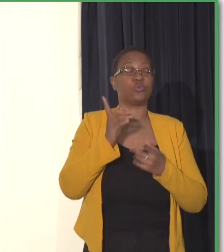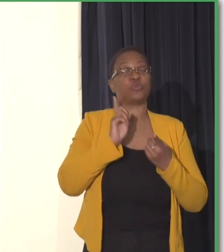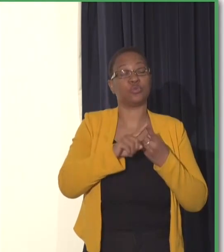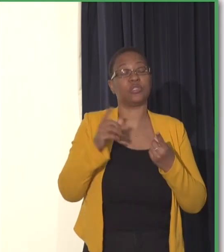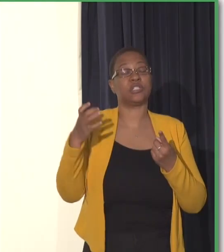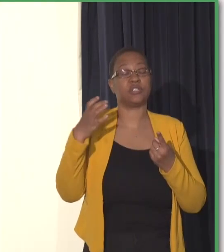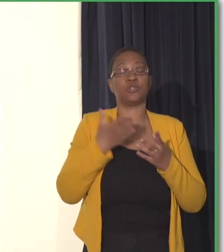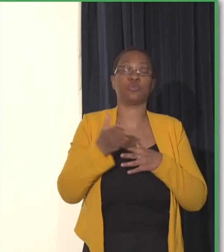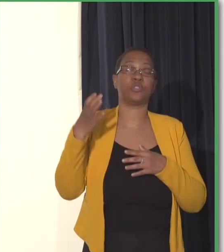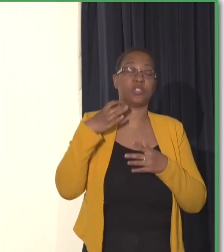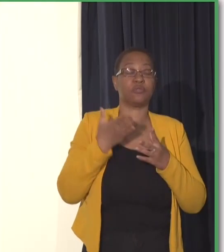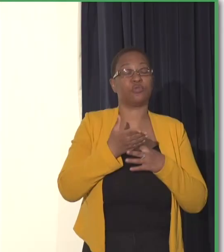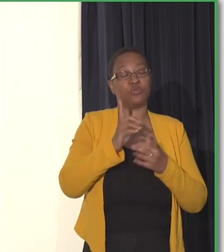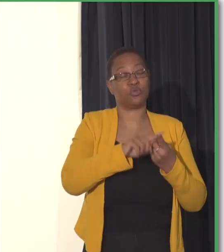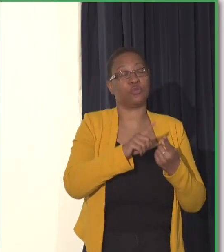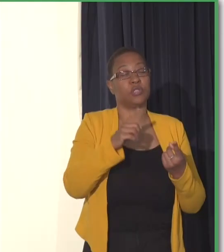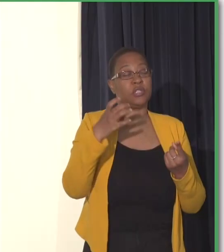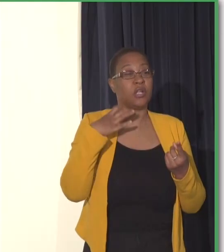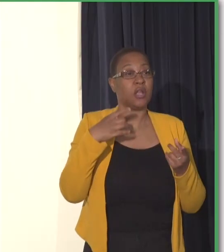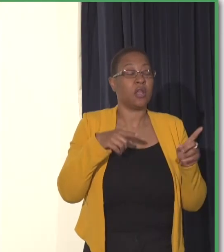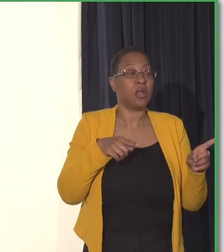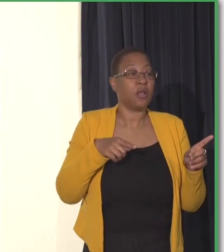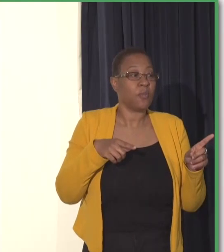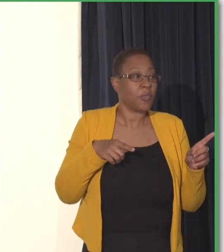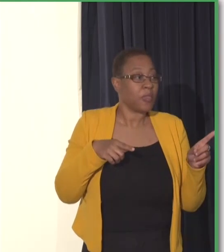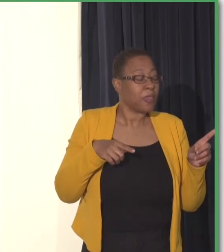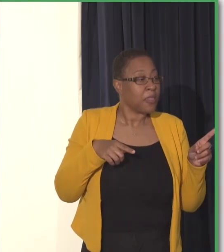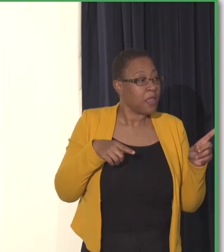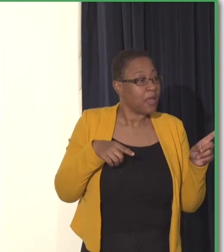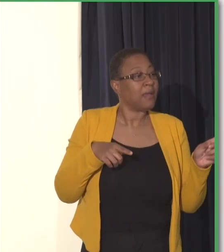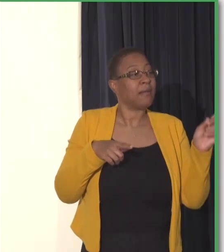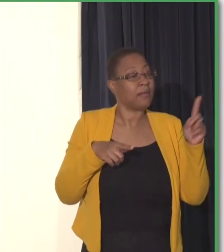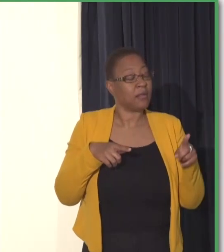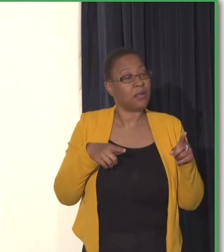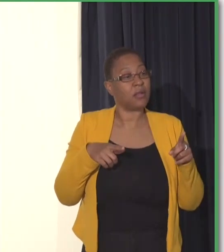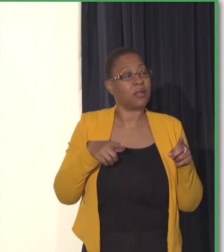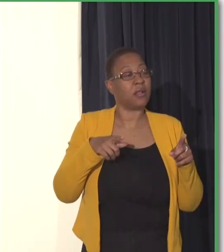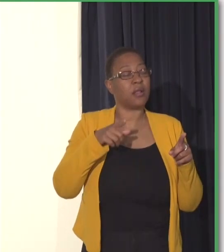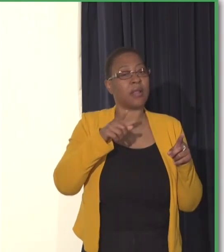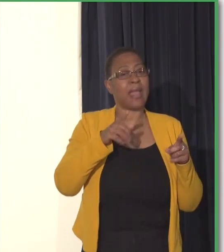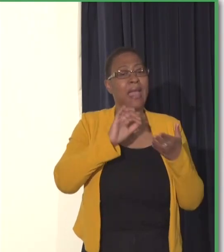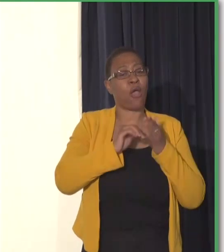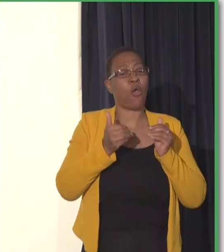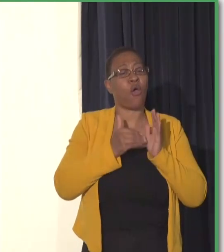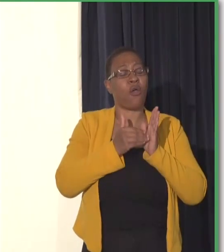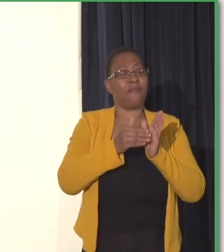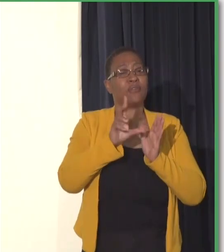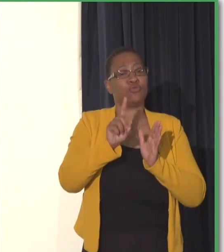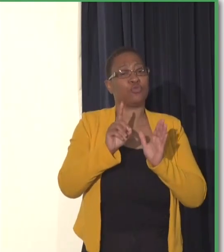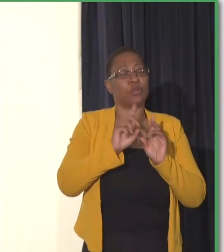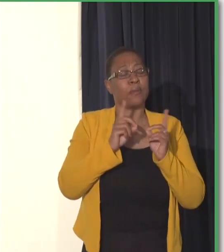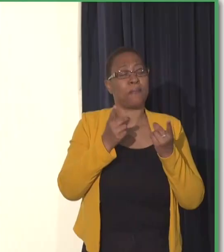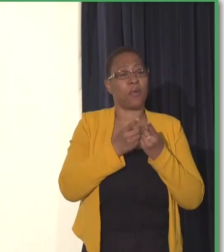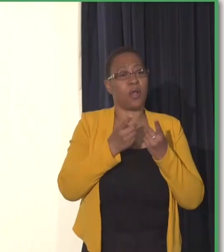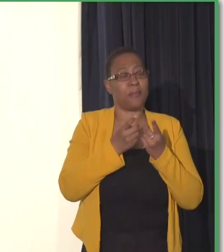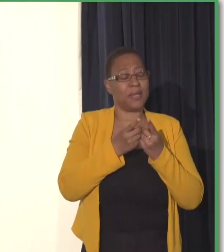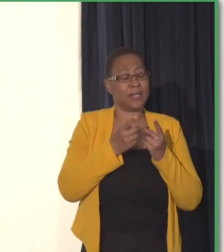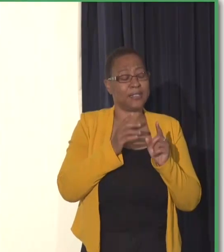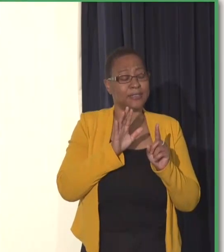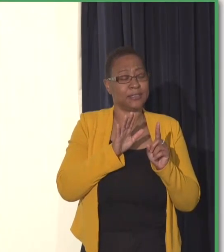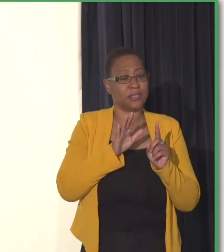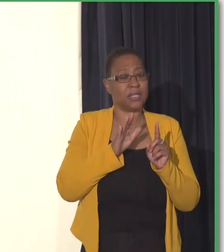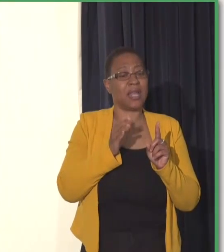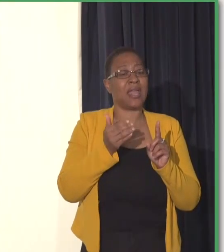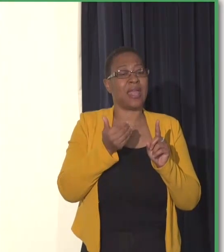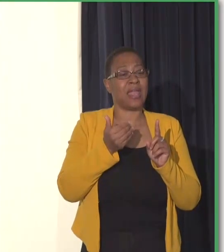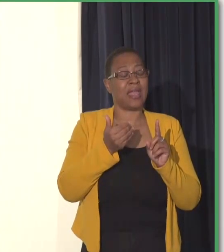officer violates policy on the use of force, how often does the department have